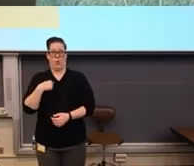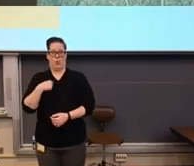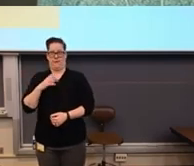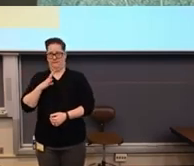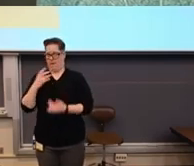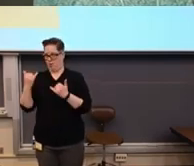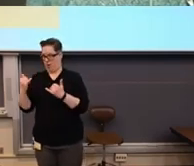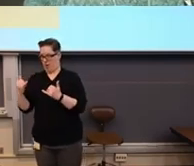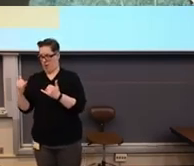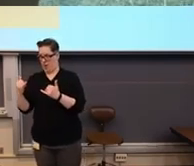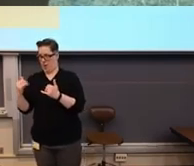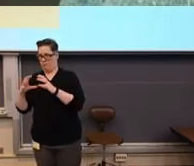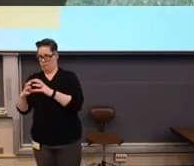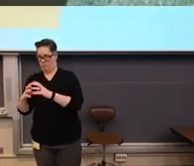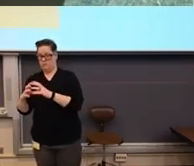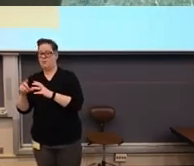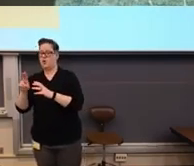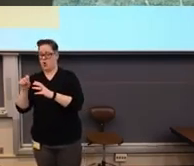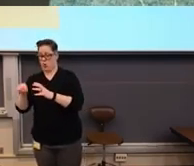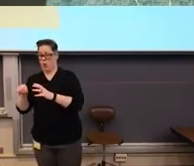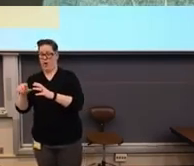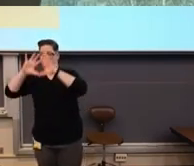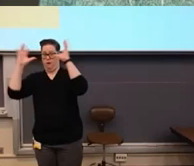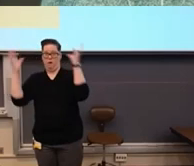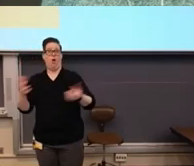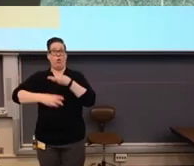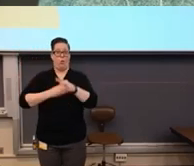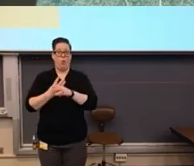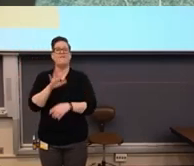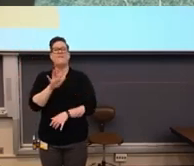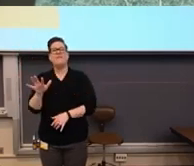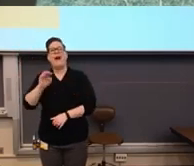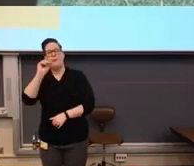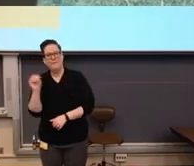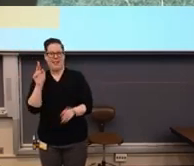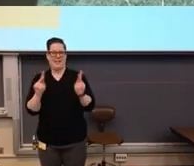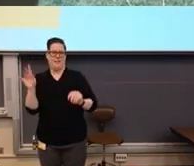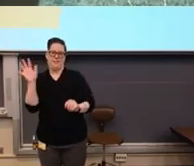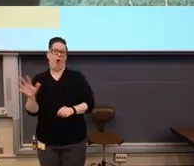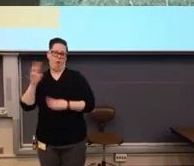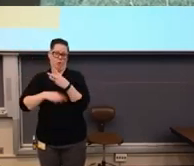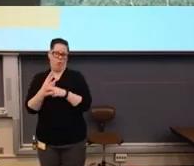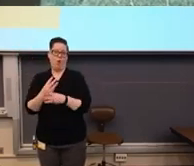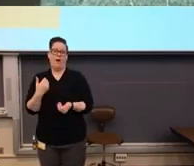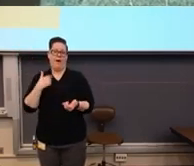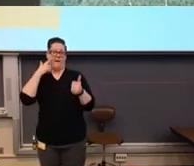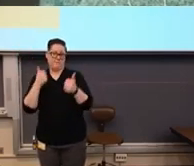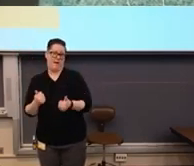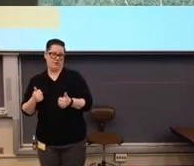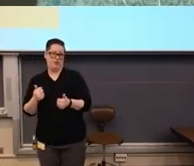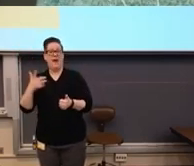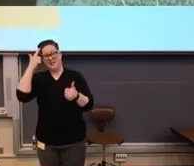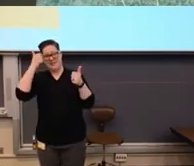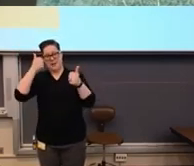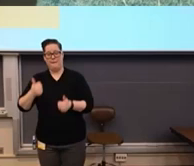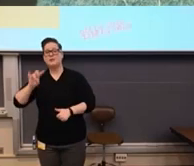level of the world, there are 55 million people living around the world, and dementia is the seventh leading cause